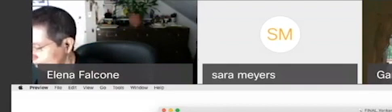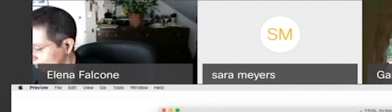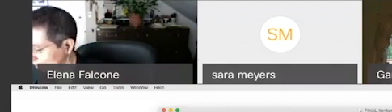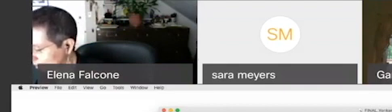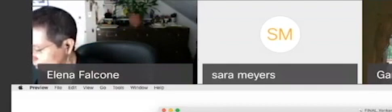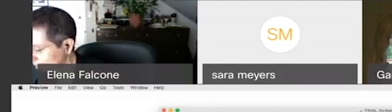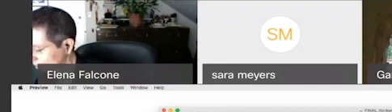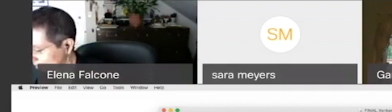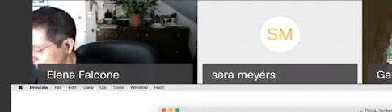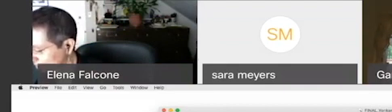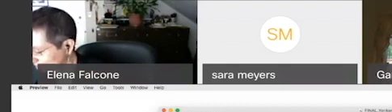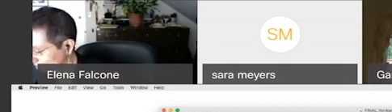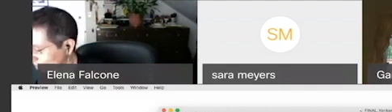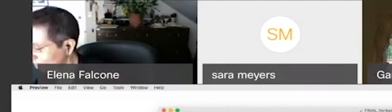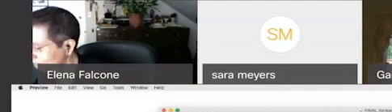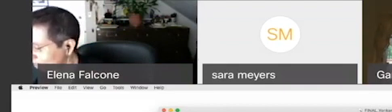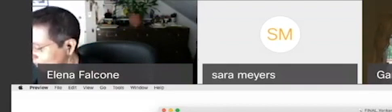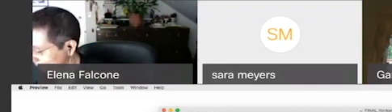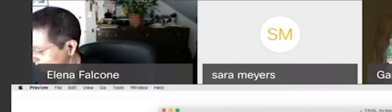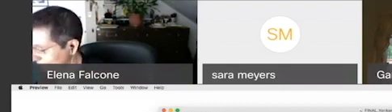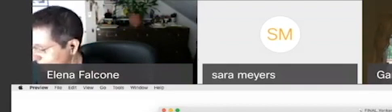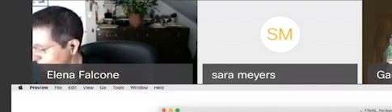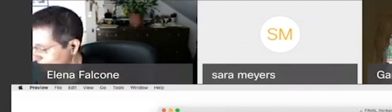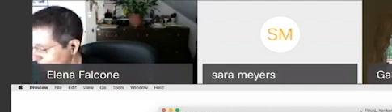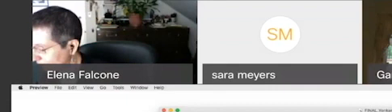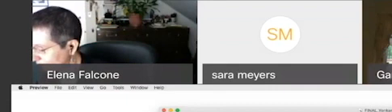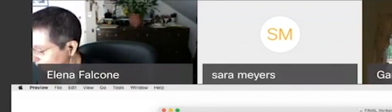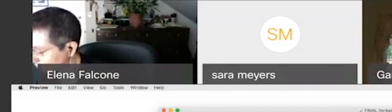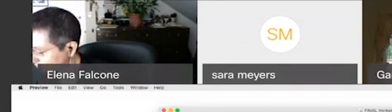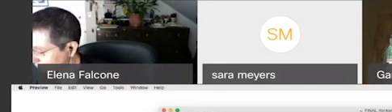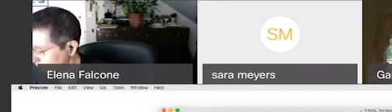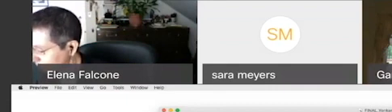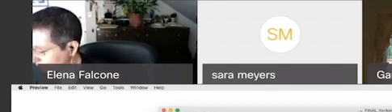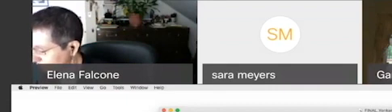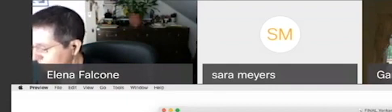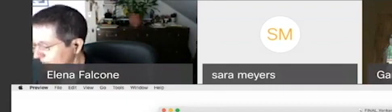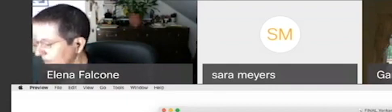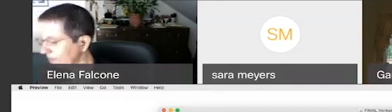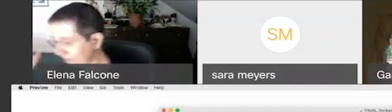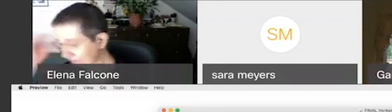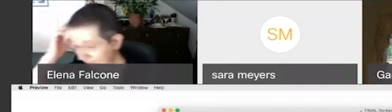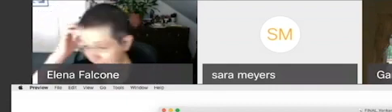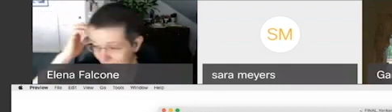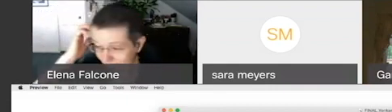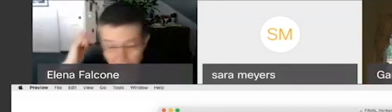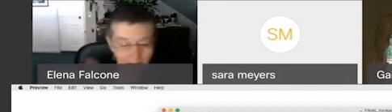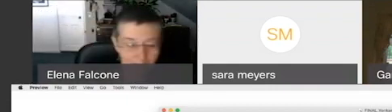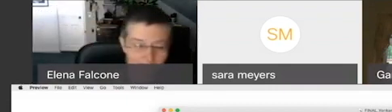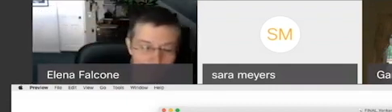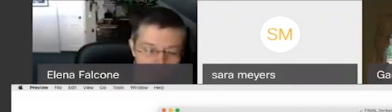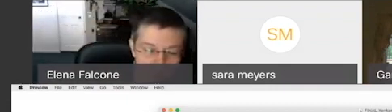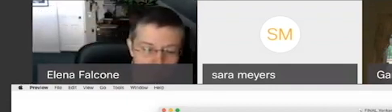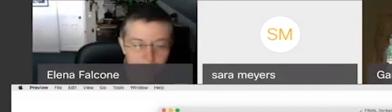are certain transfers that people can make that are exempt, all right? There are exempt transfers from the Medicaid law, and these